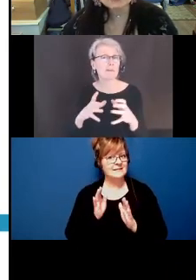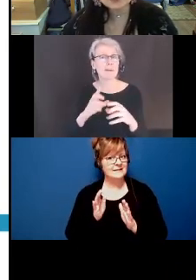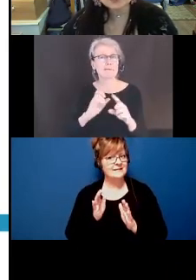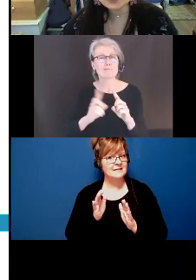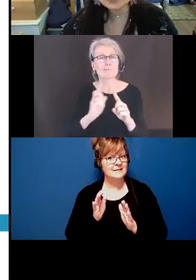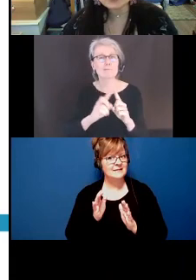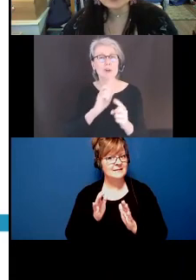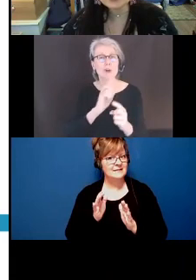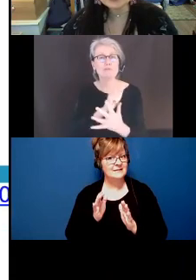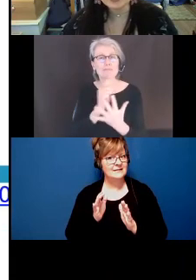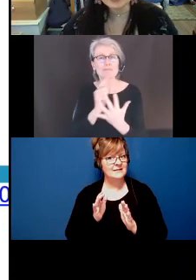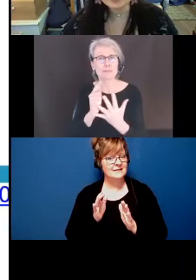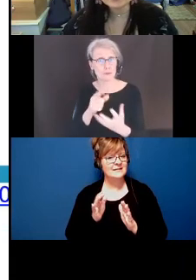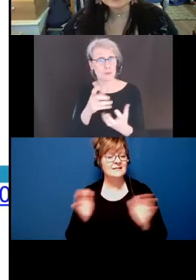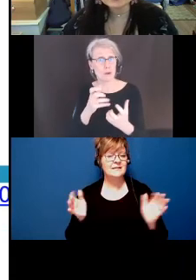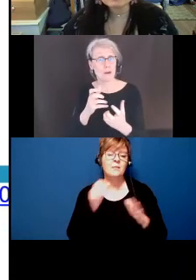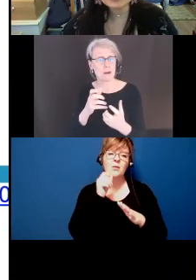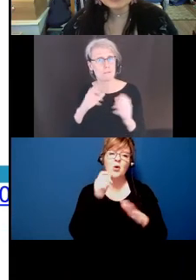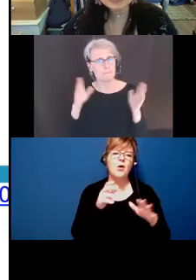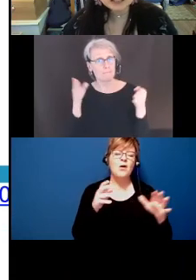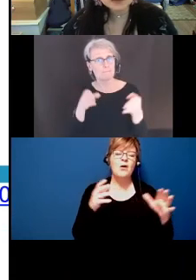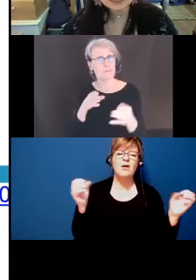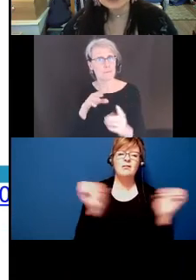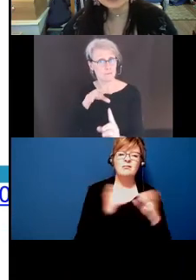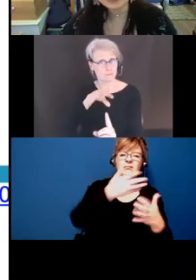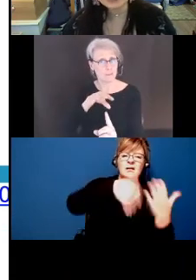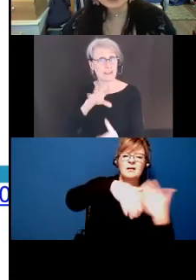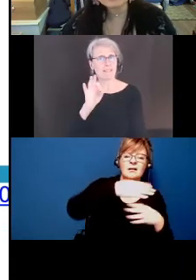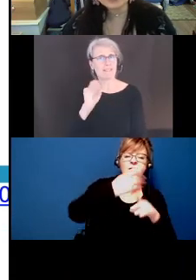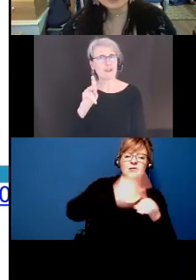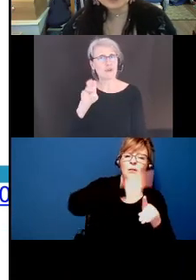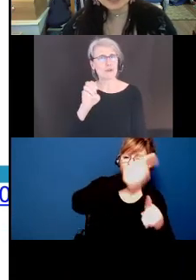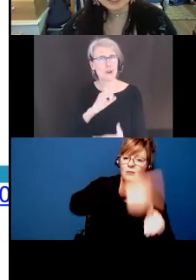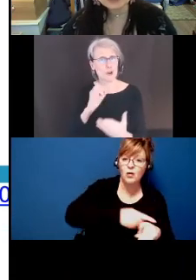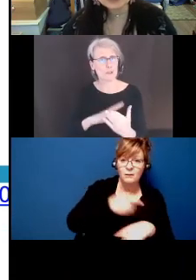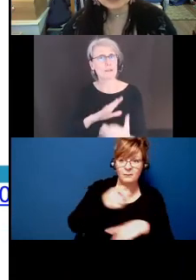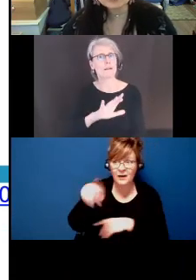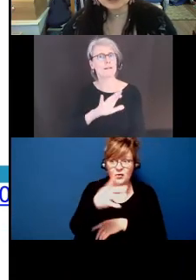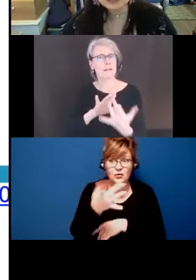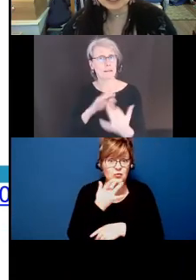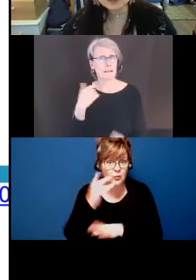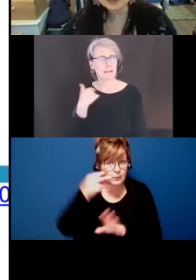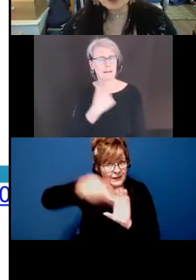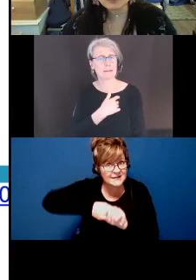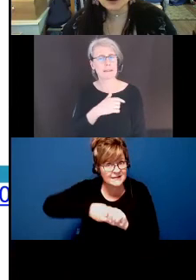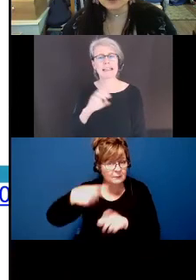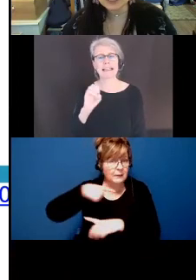would like to be one of our featured artists, please connect with us at